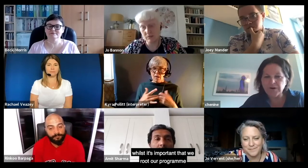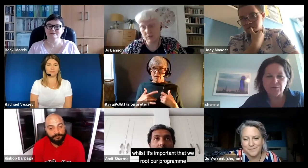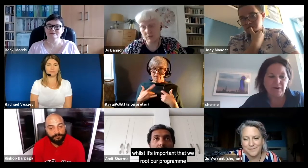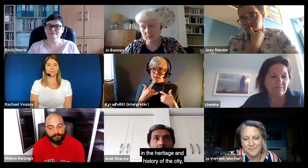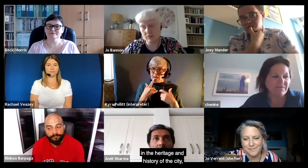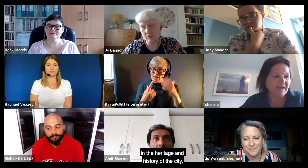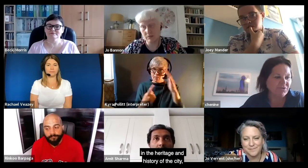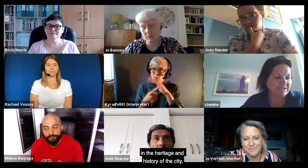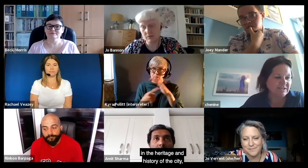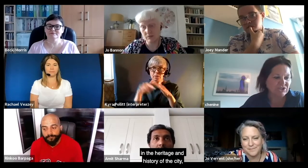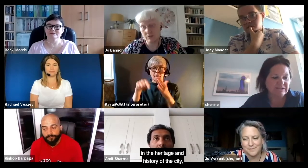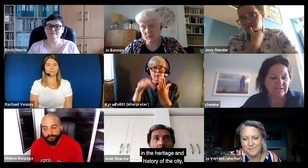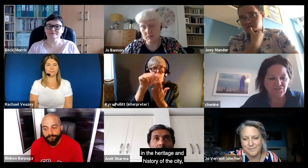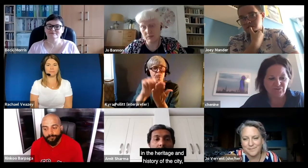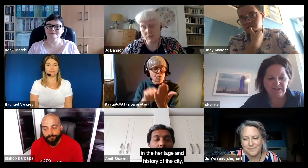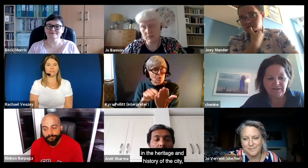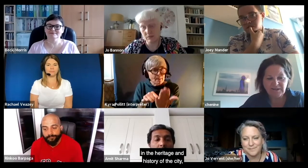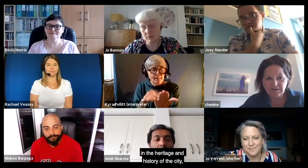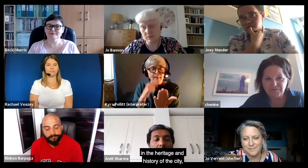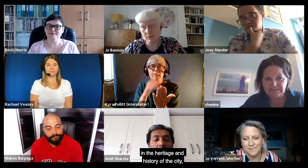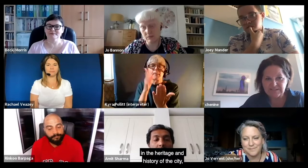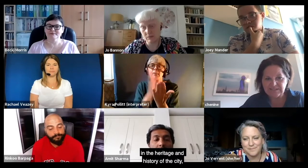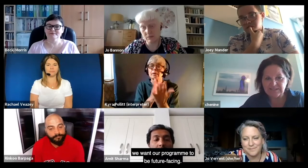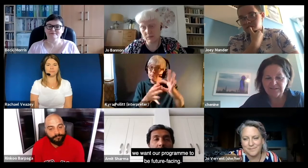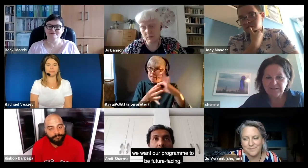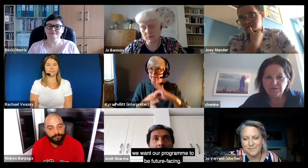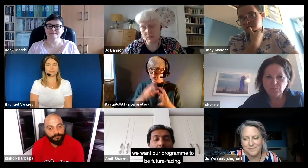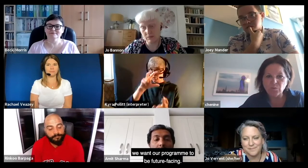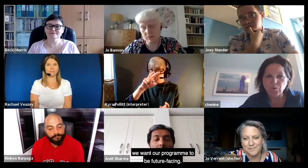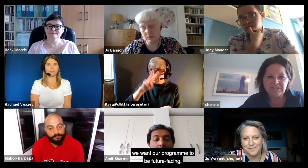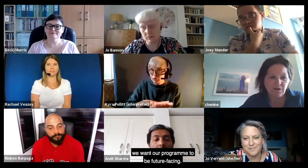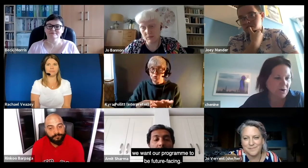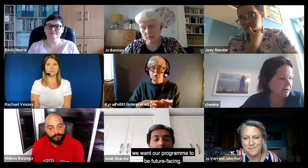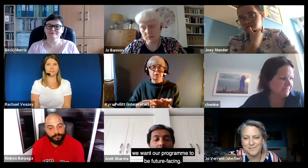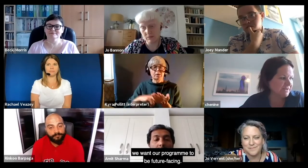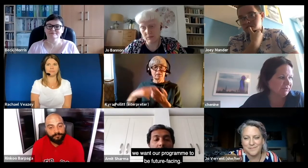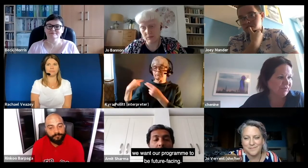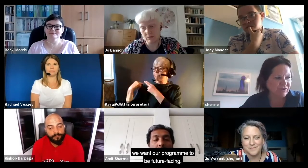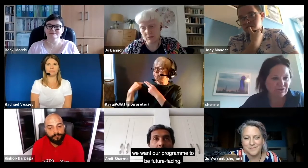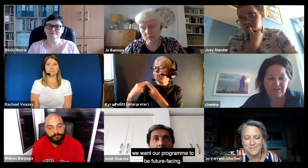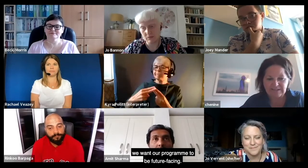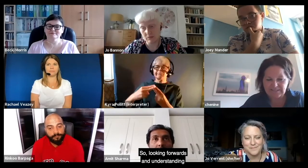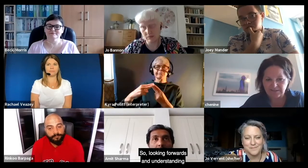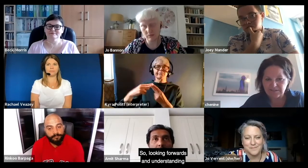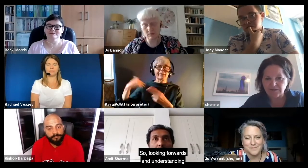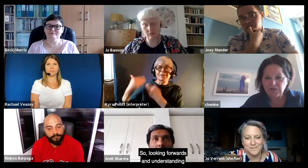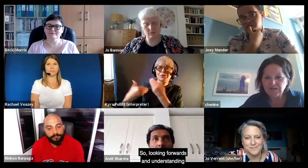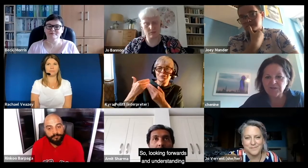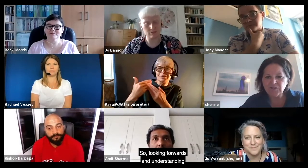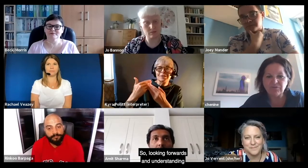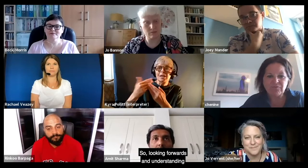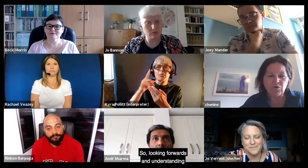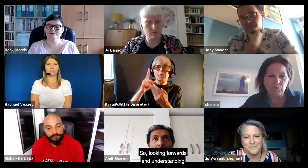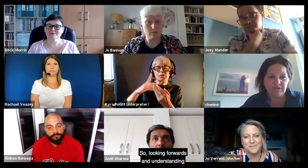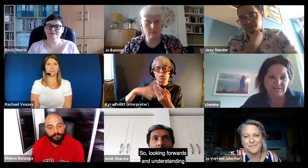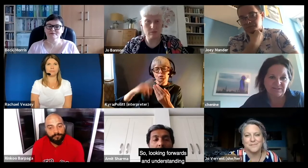our program in the heritage and the history of the city, we want our program to be future facing. So